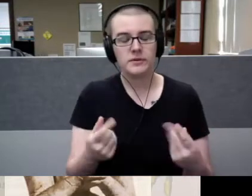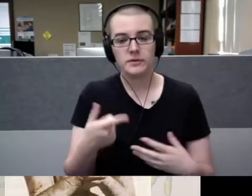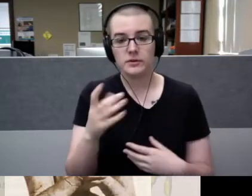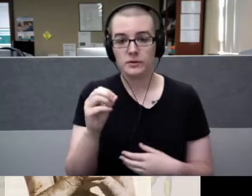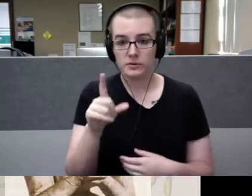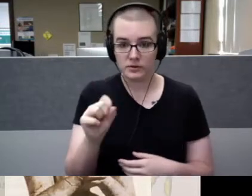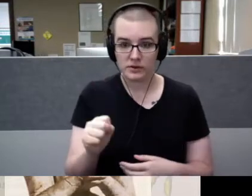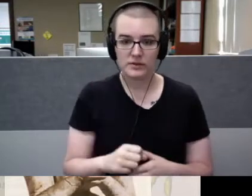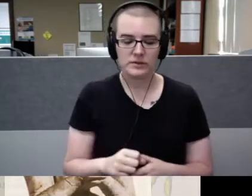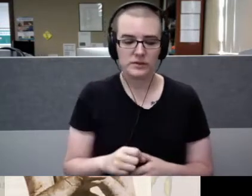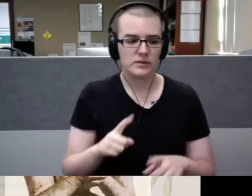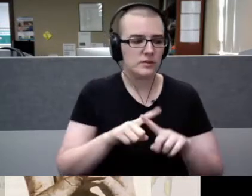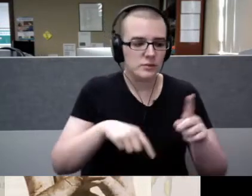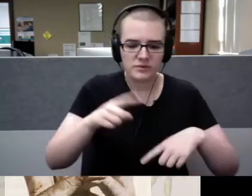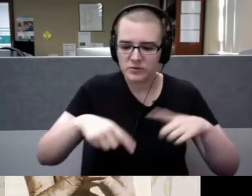For example,